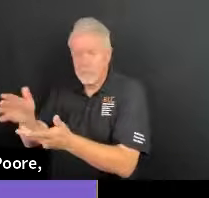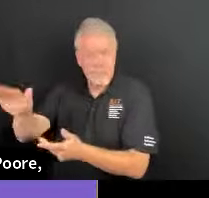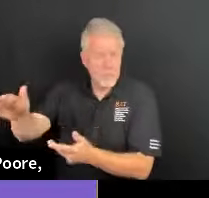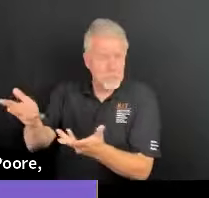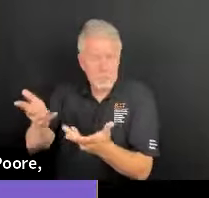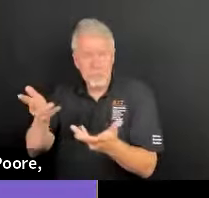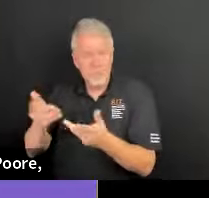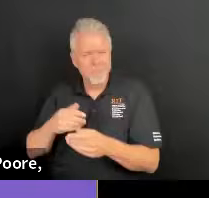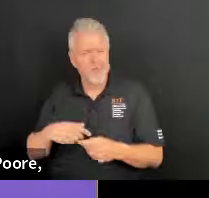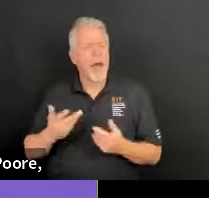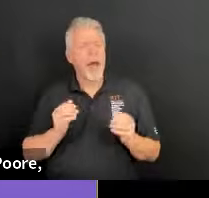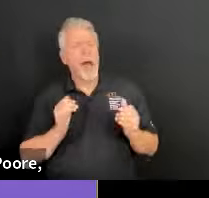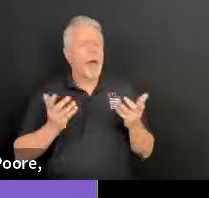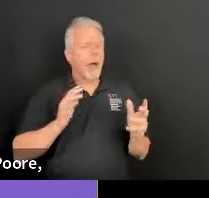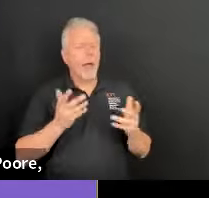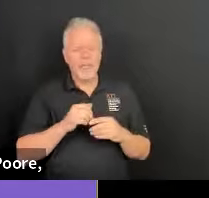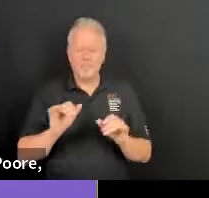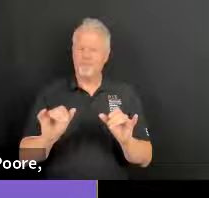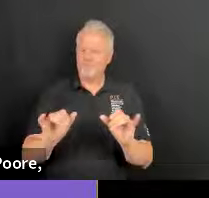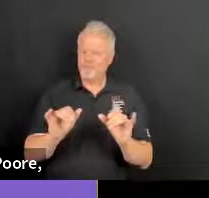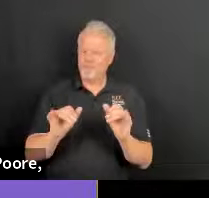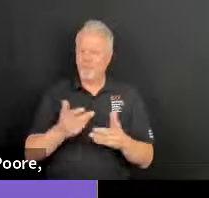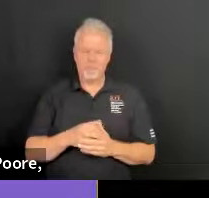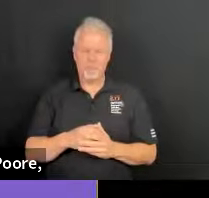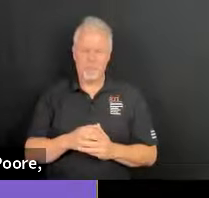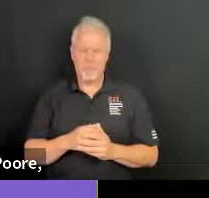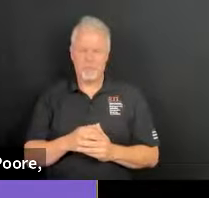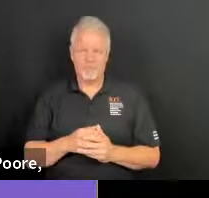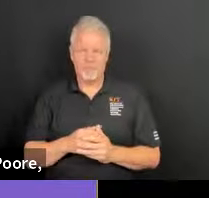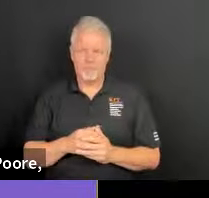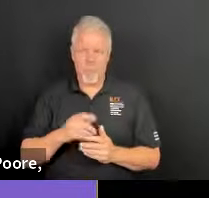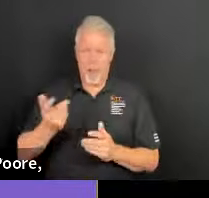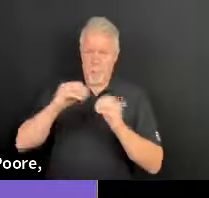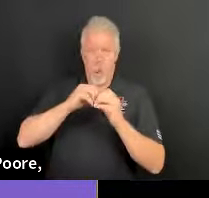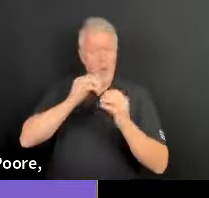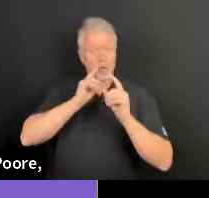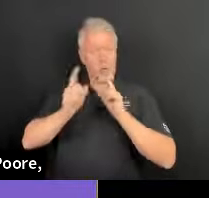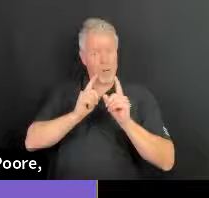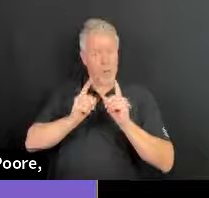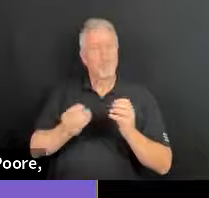various organizations and people to ask about it, and I always get met with the same kind of,